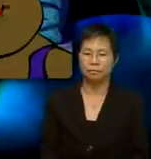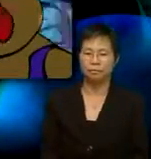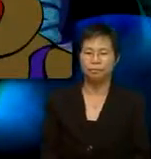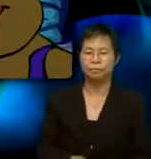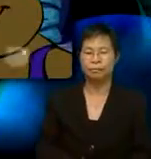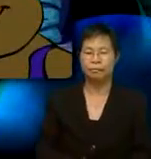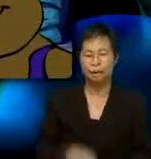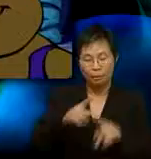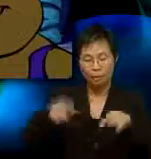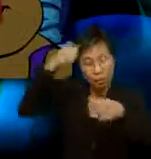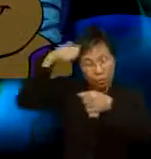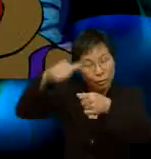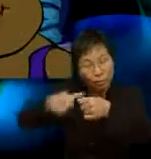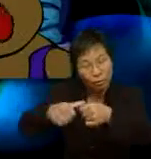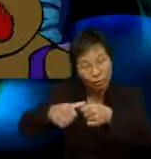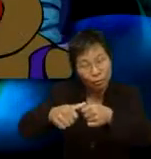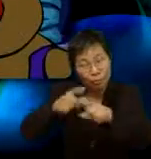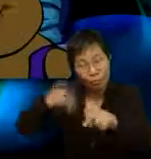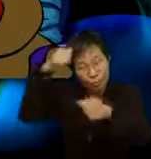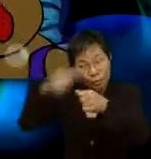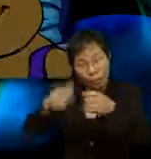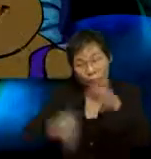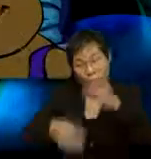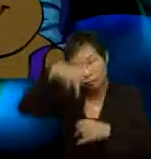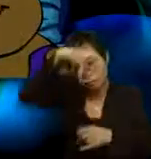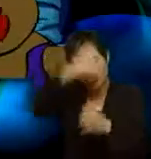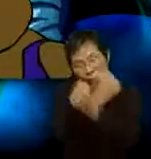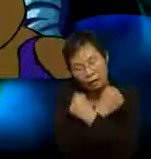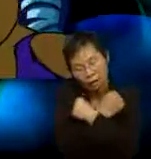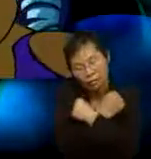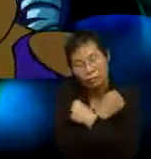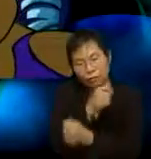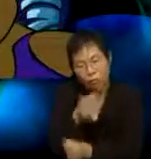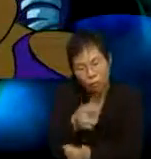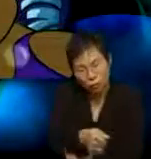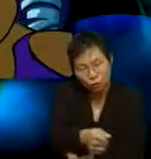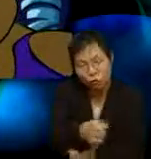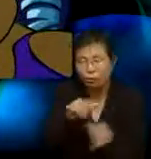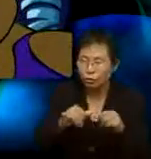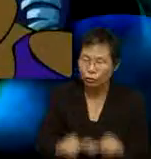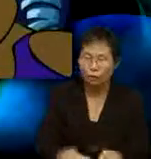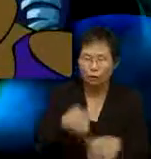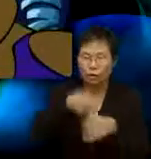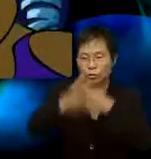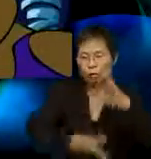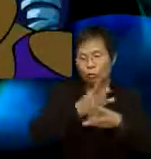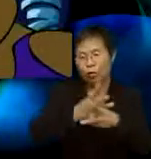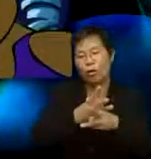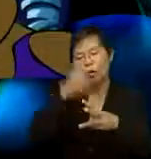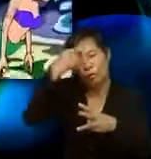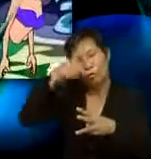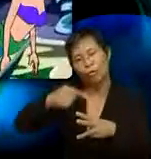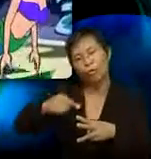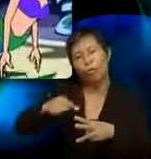"But remember, if the prince loves you, you will remain in his world